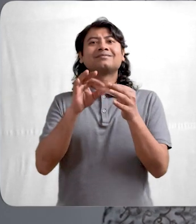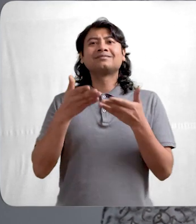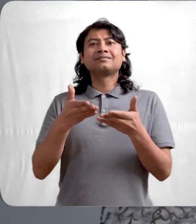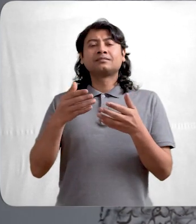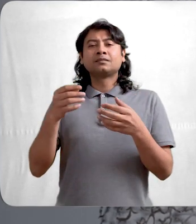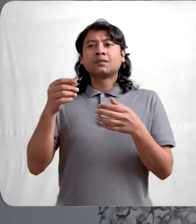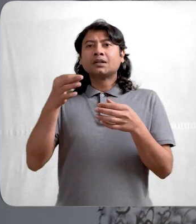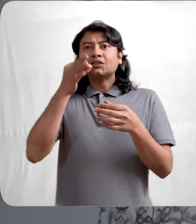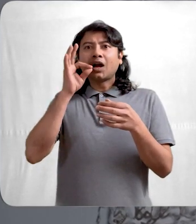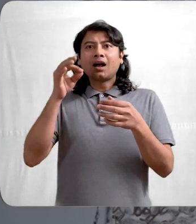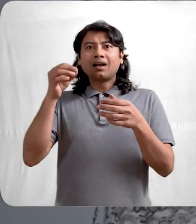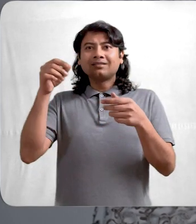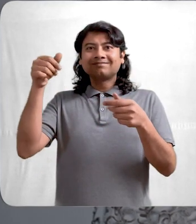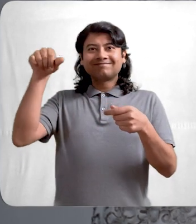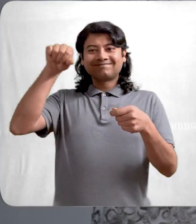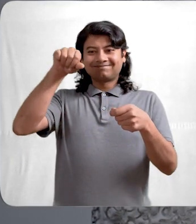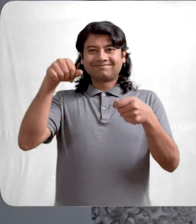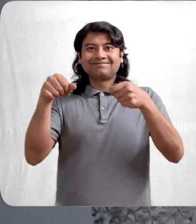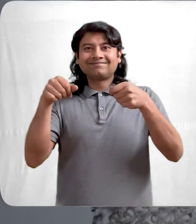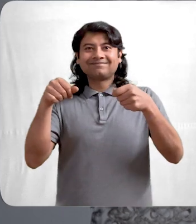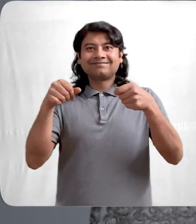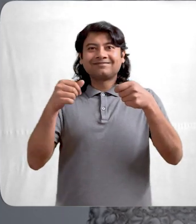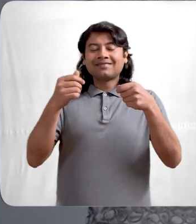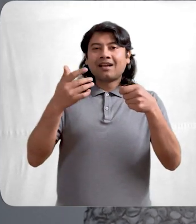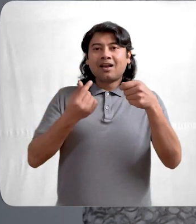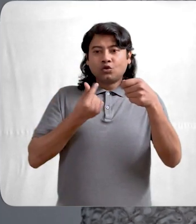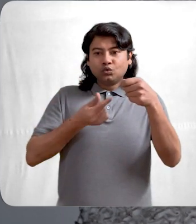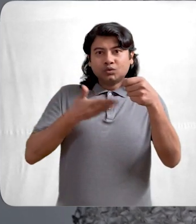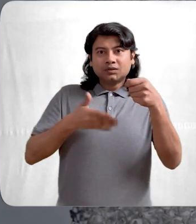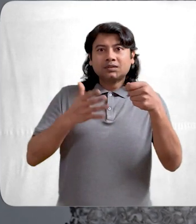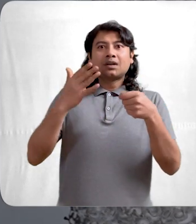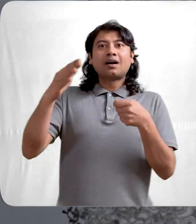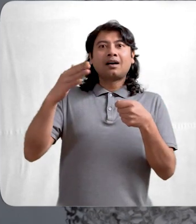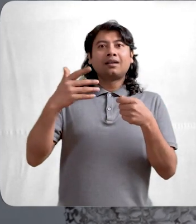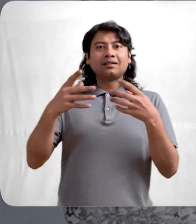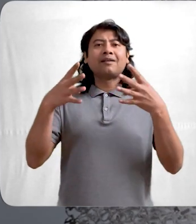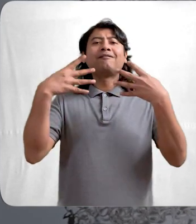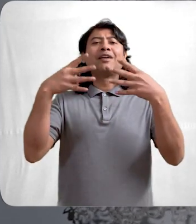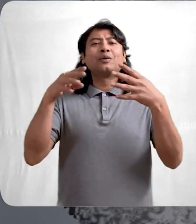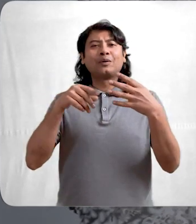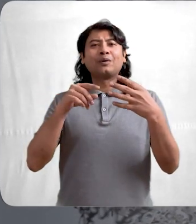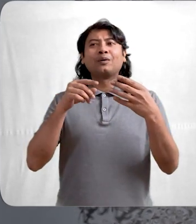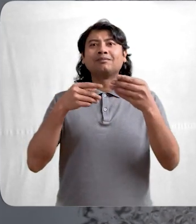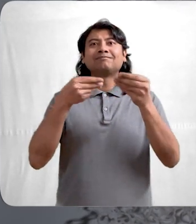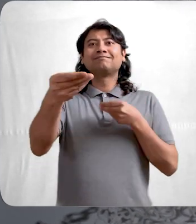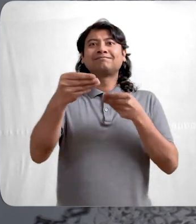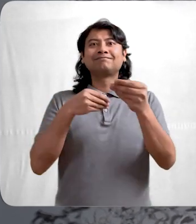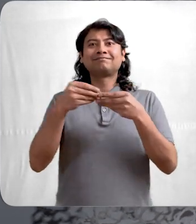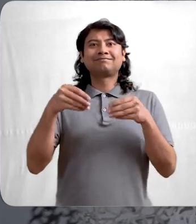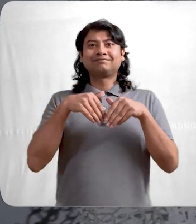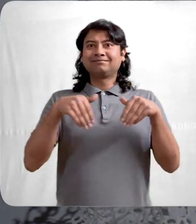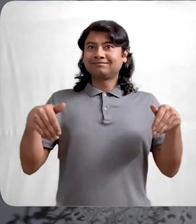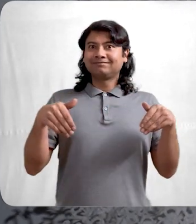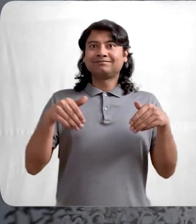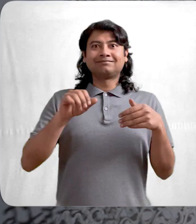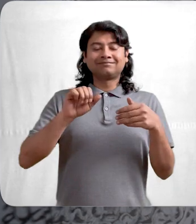filter through which we look at the outside world. So in some of the works, I use the idea of a window, language becoming a window through which we look at the